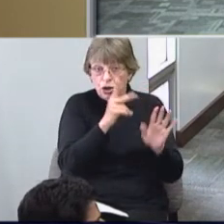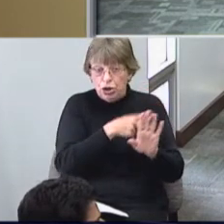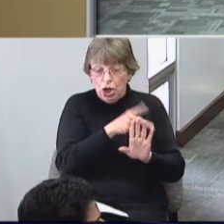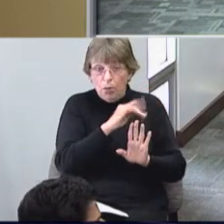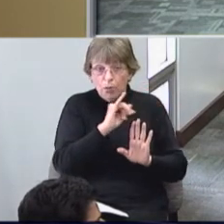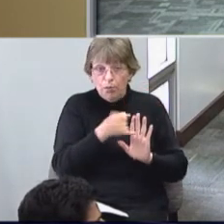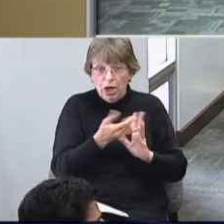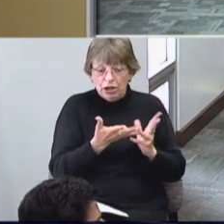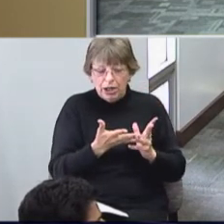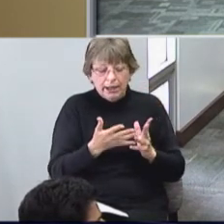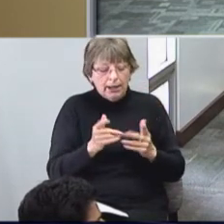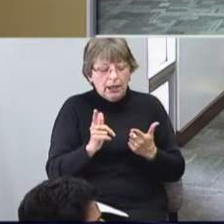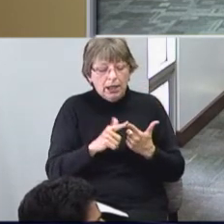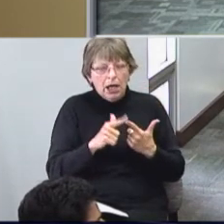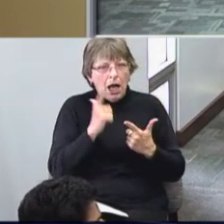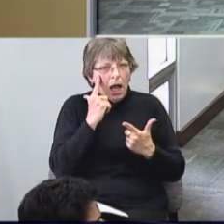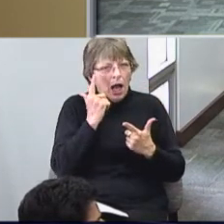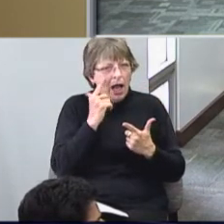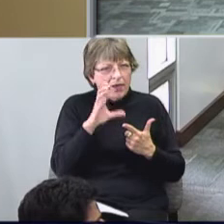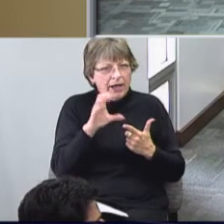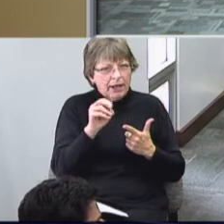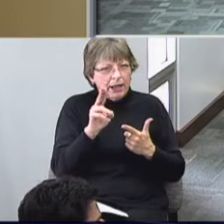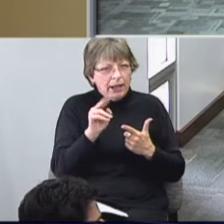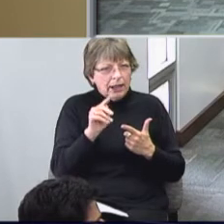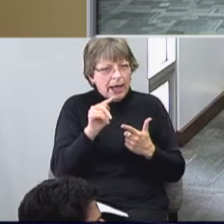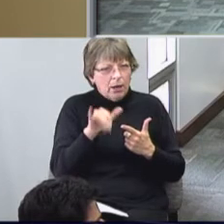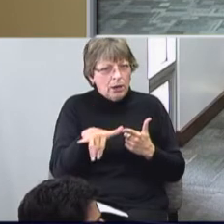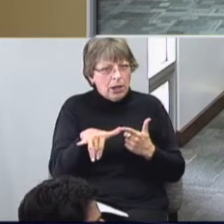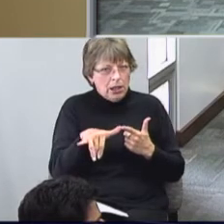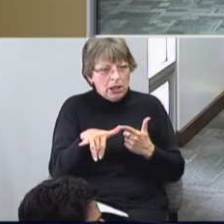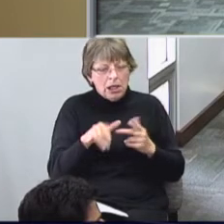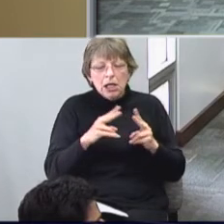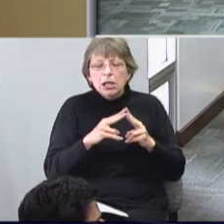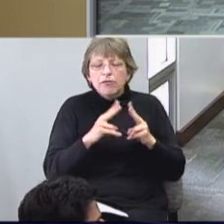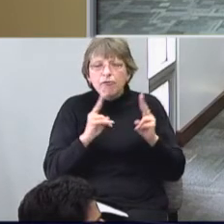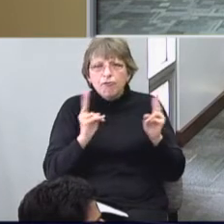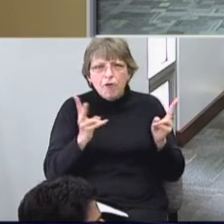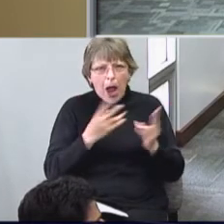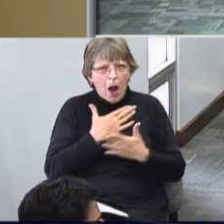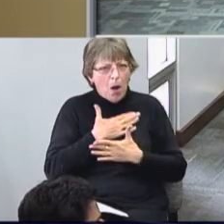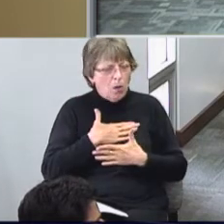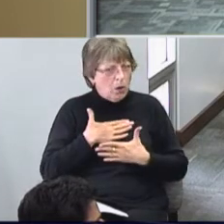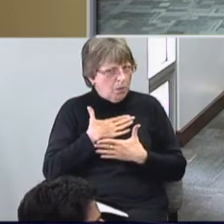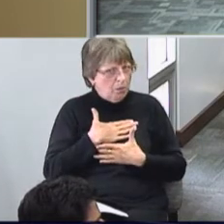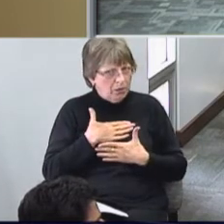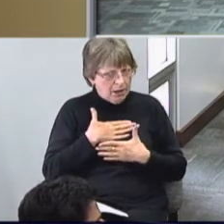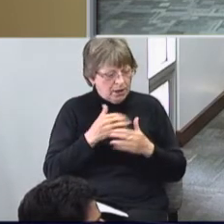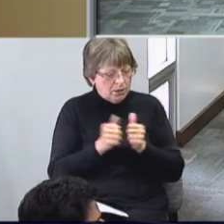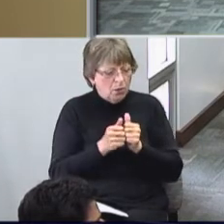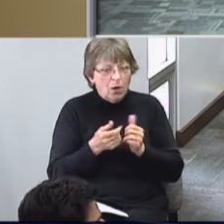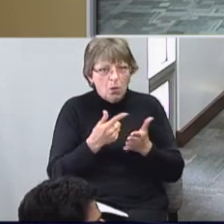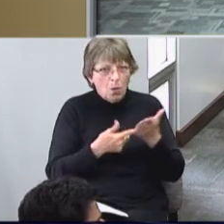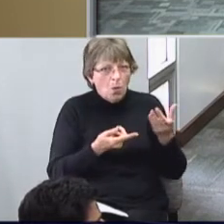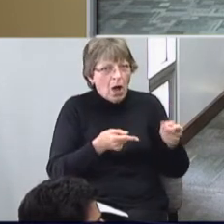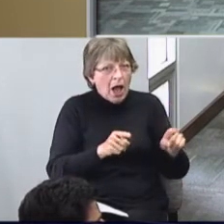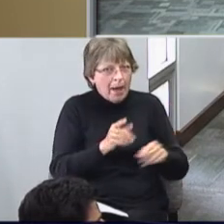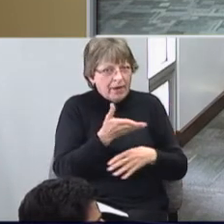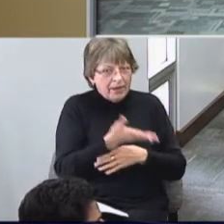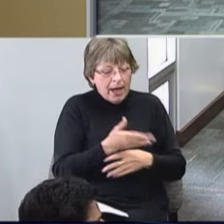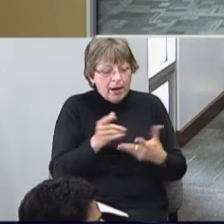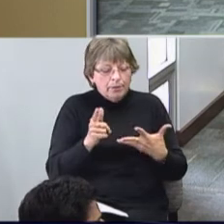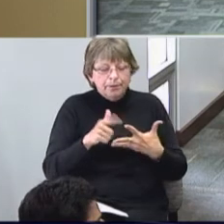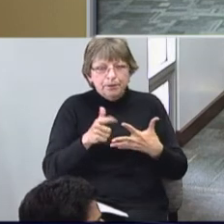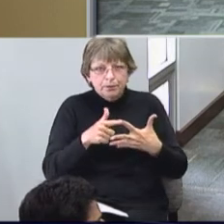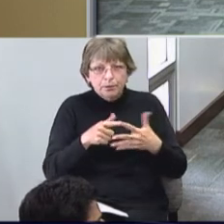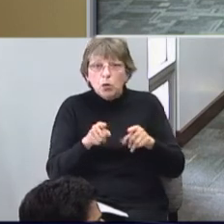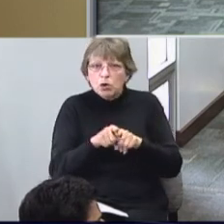The county, I think we could say, is very, very pleased with what happened there. This was also used